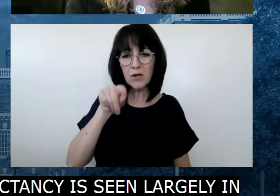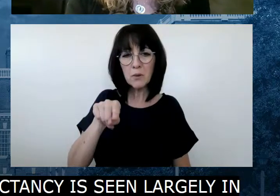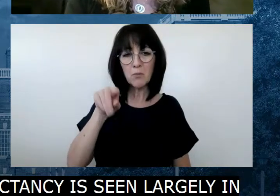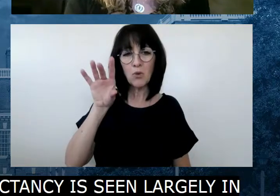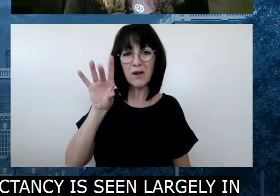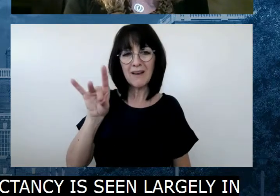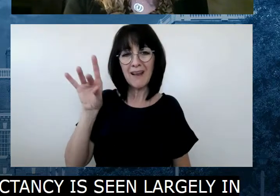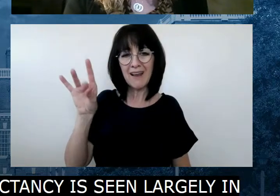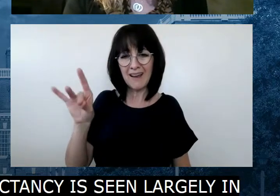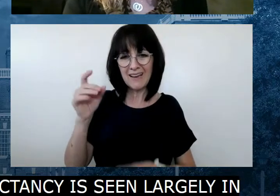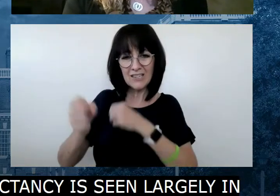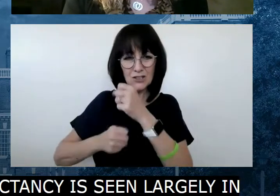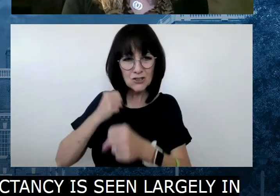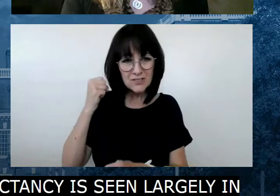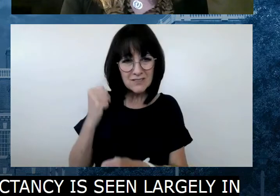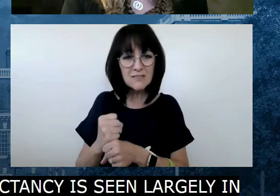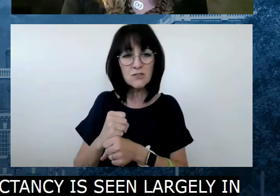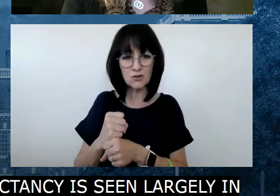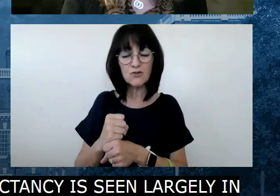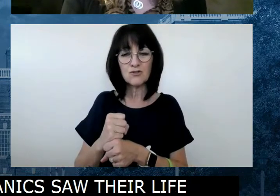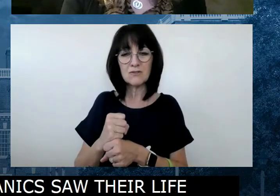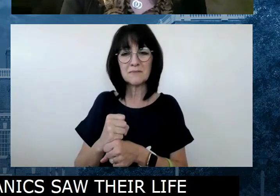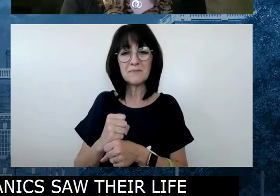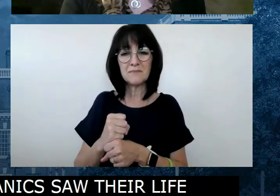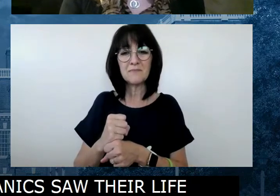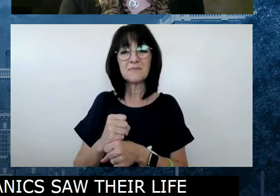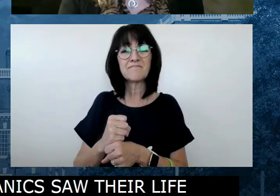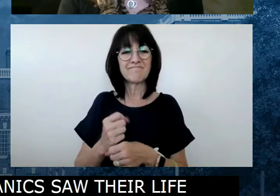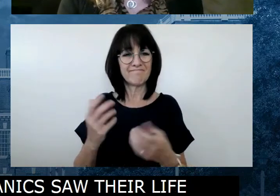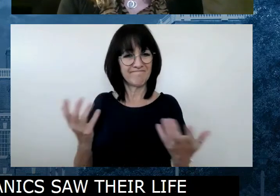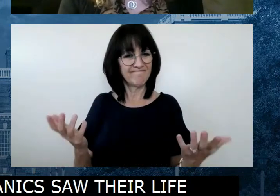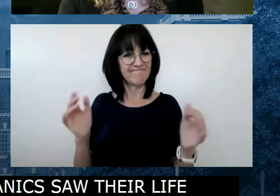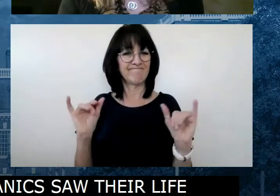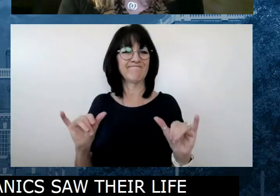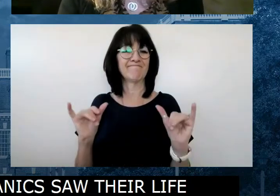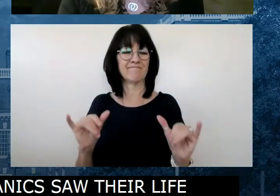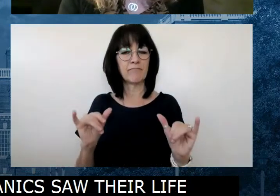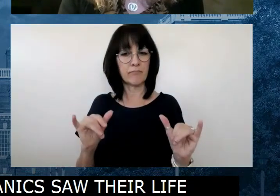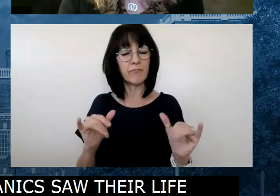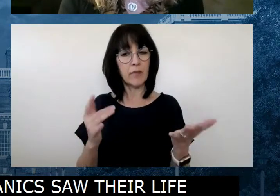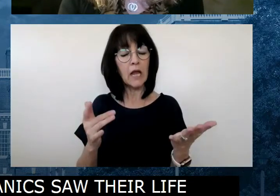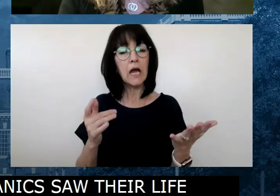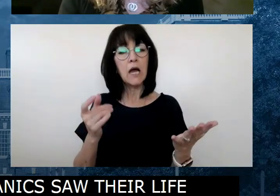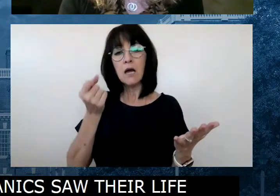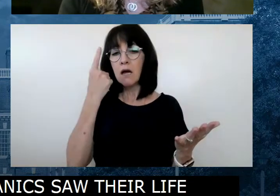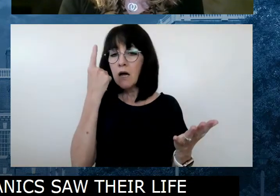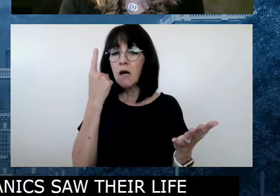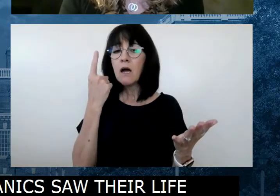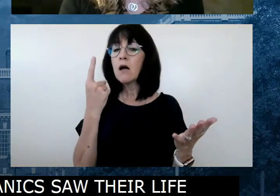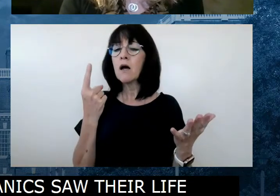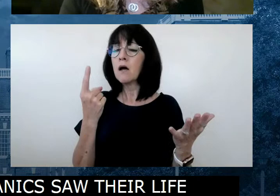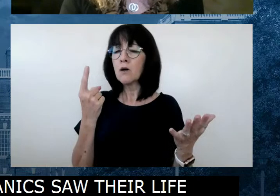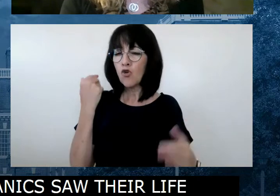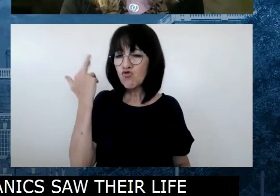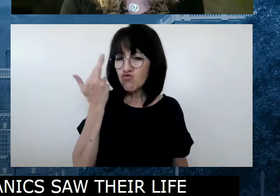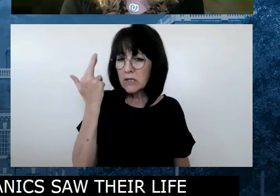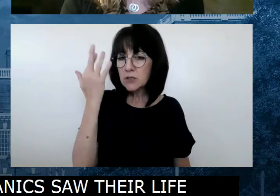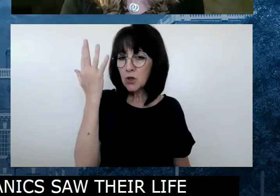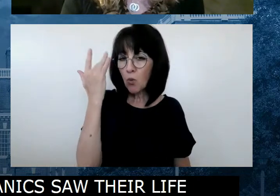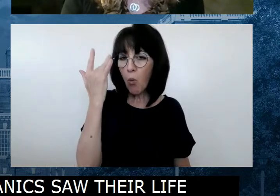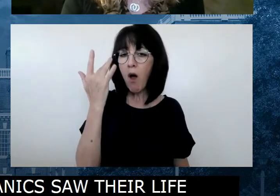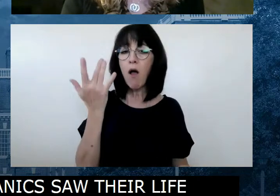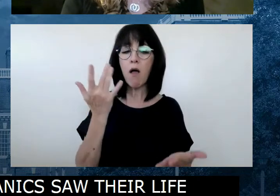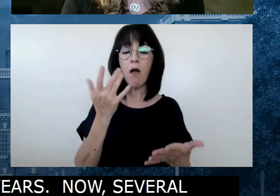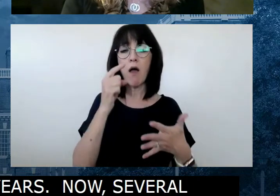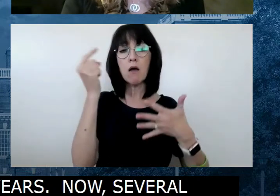3.9 years. Now, several factors do play into this decreased longevity, including